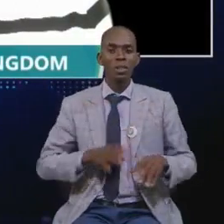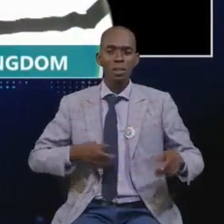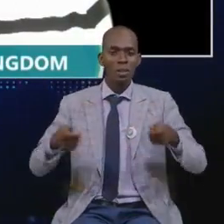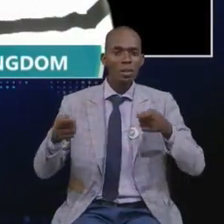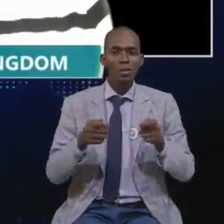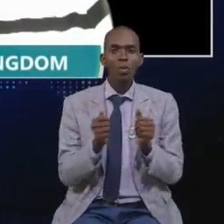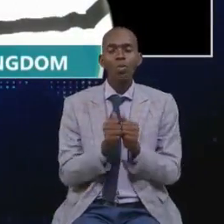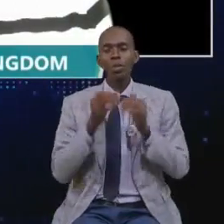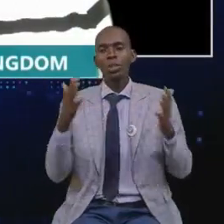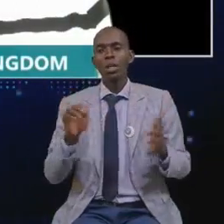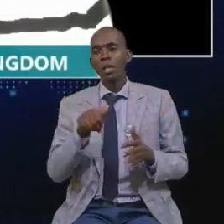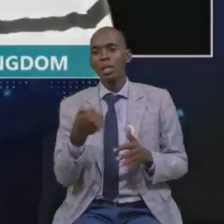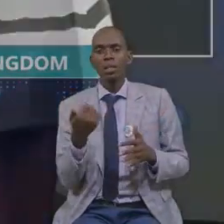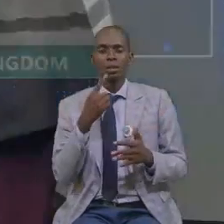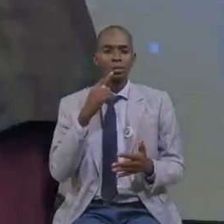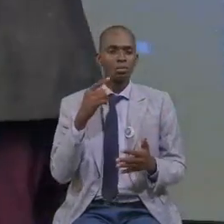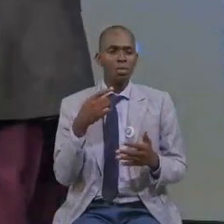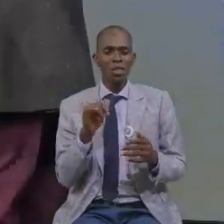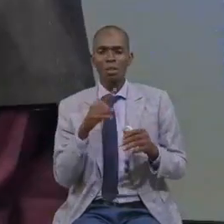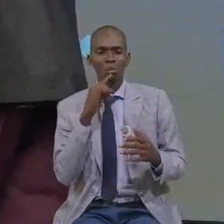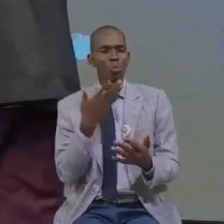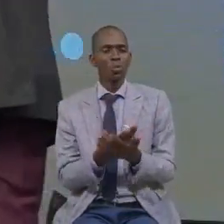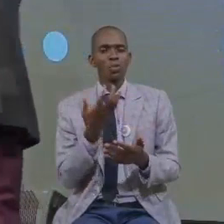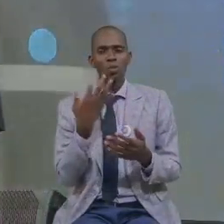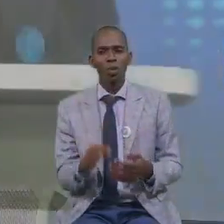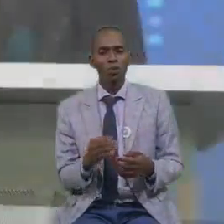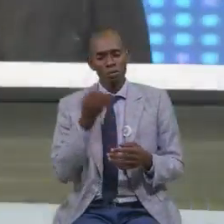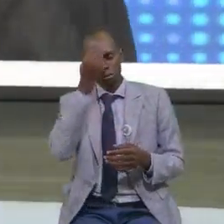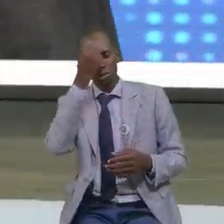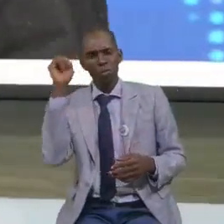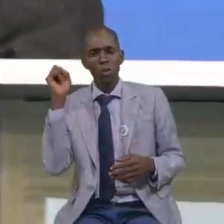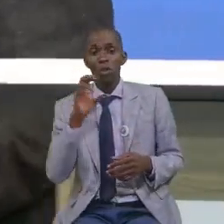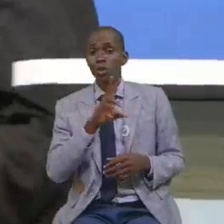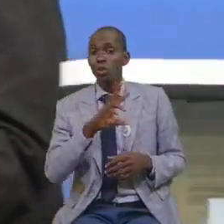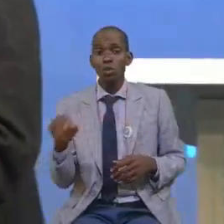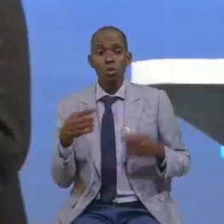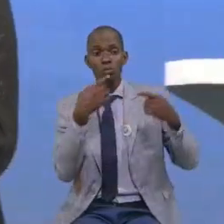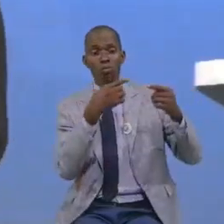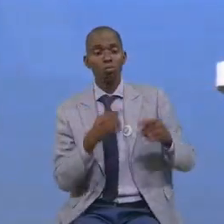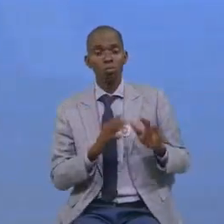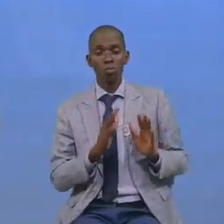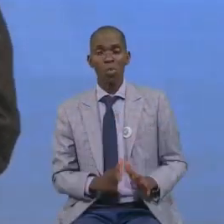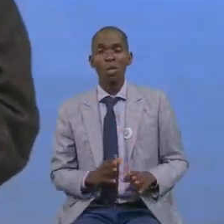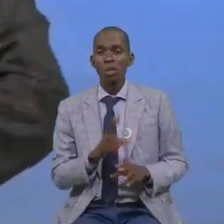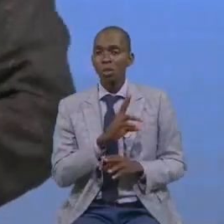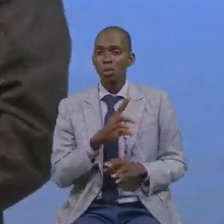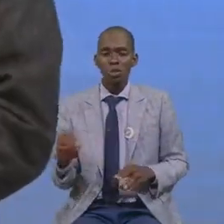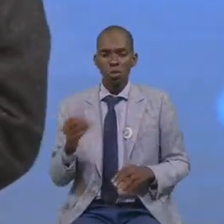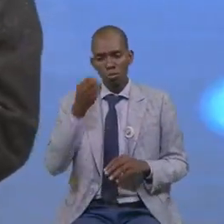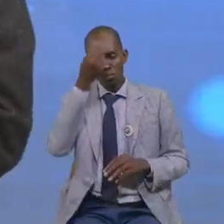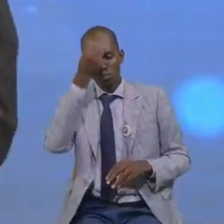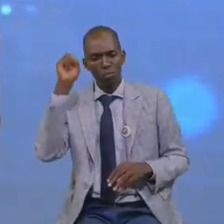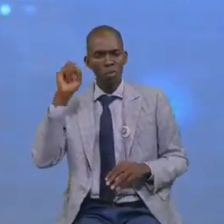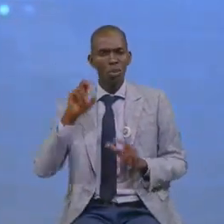any sign of rebellion. There's no rival, no rivalry, and there is no rebellion. You